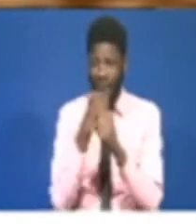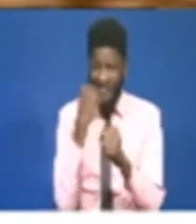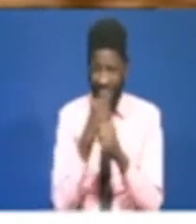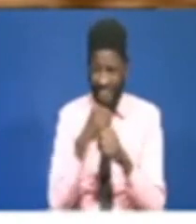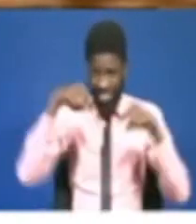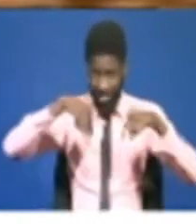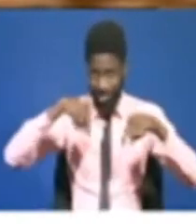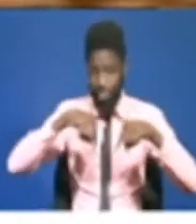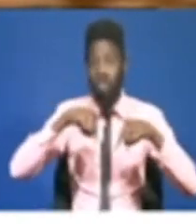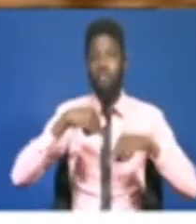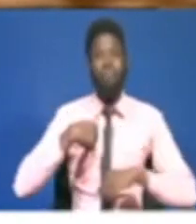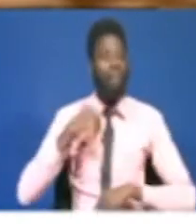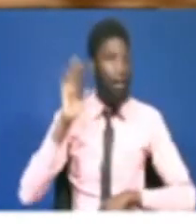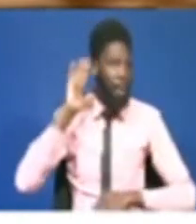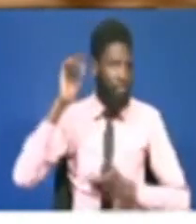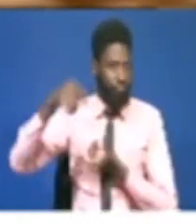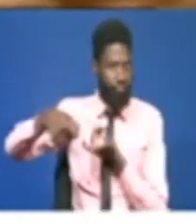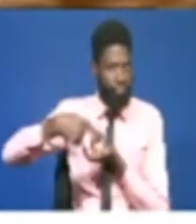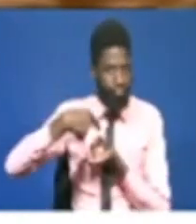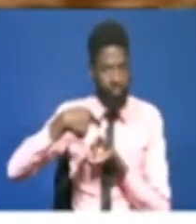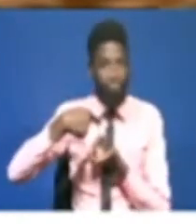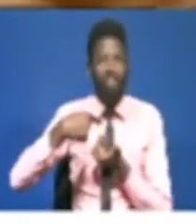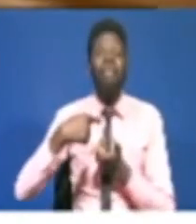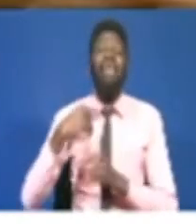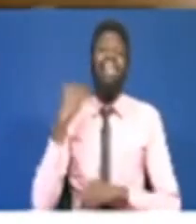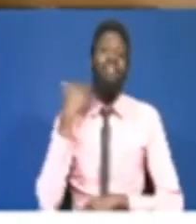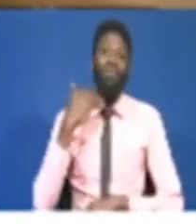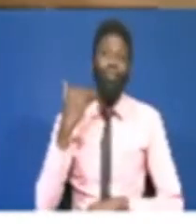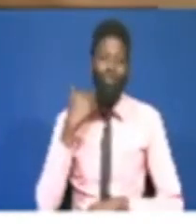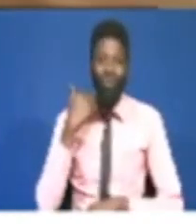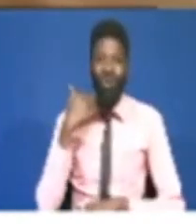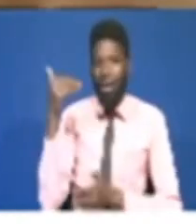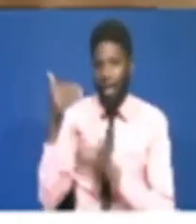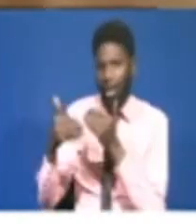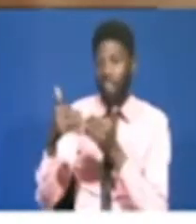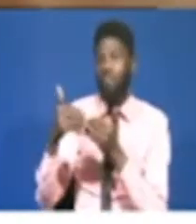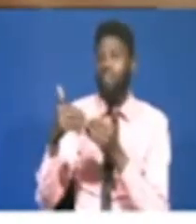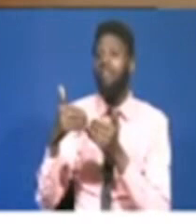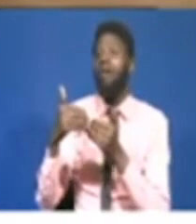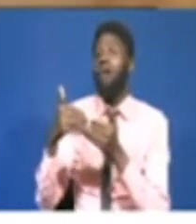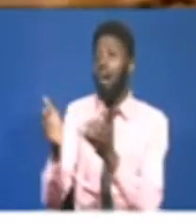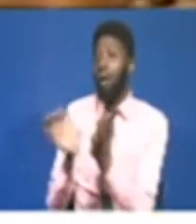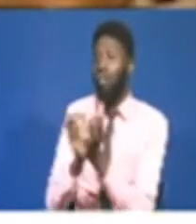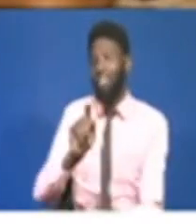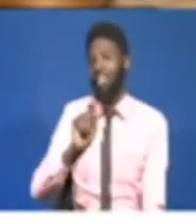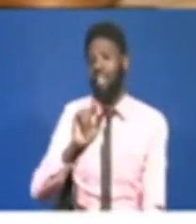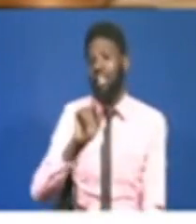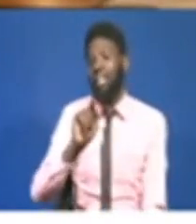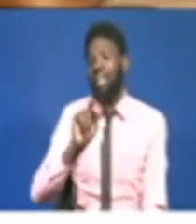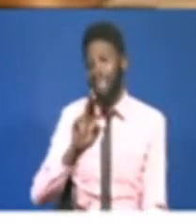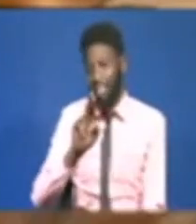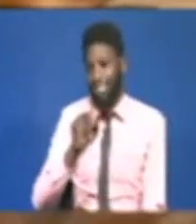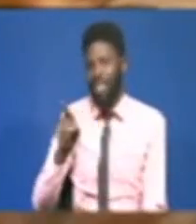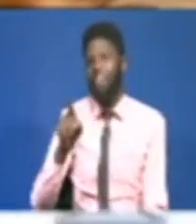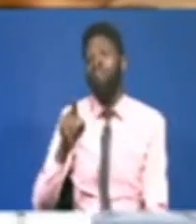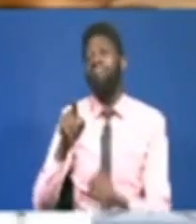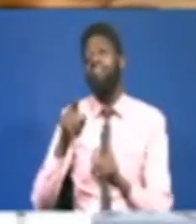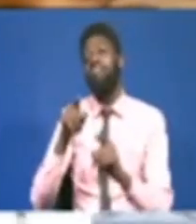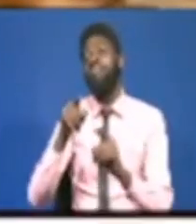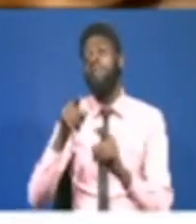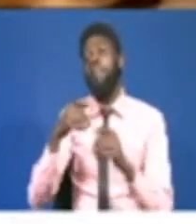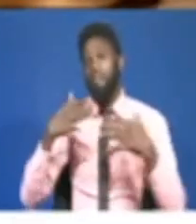that criminals from my neighboring constituency, that is Tiati, ambushed herders, injured one person, and drove away with